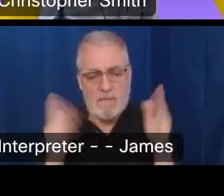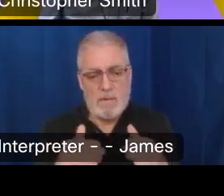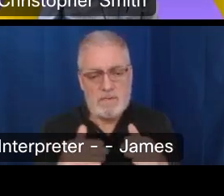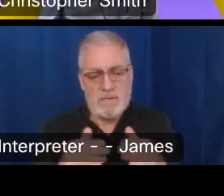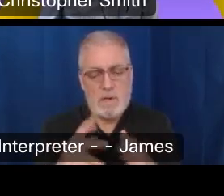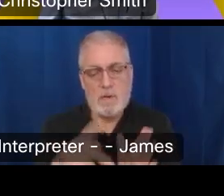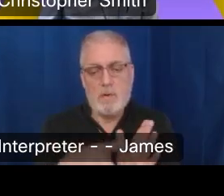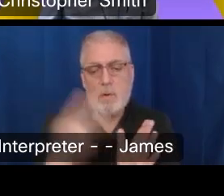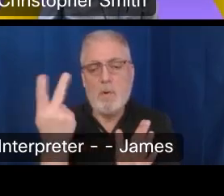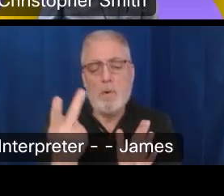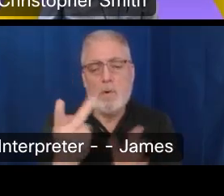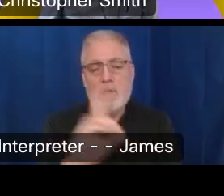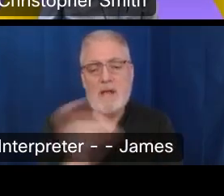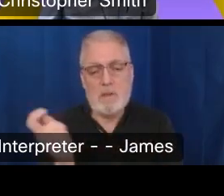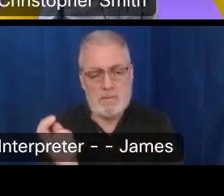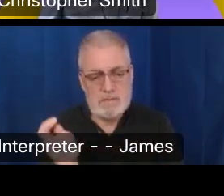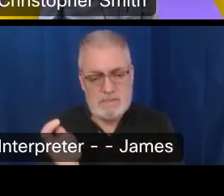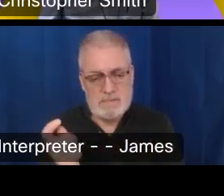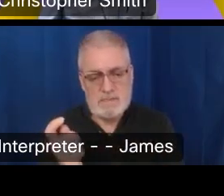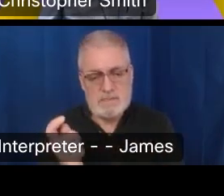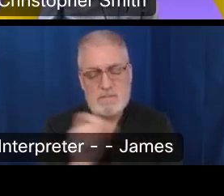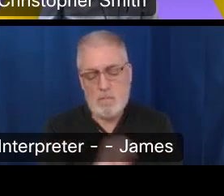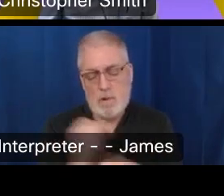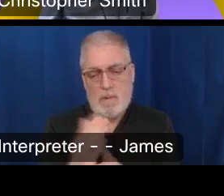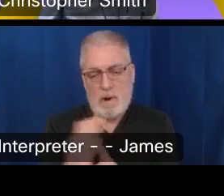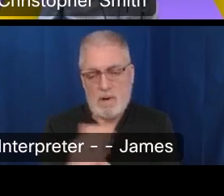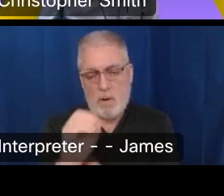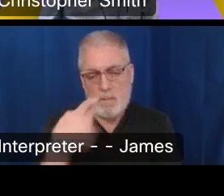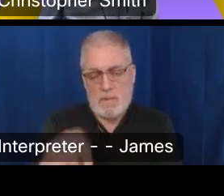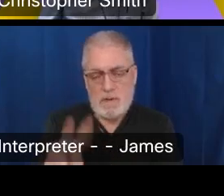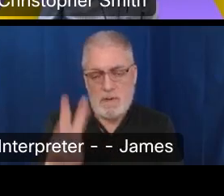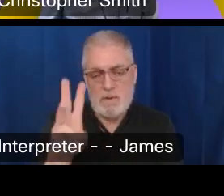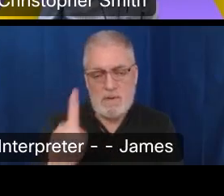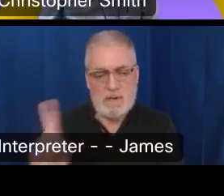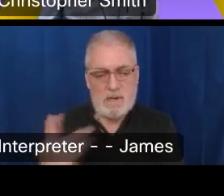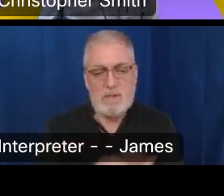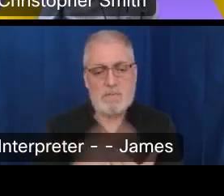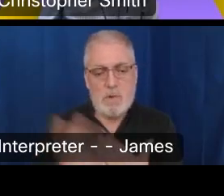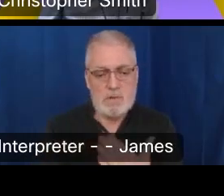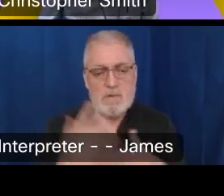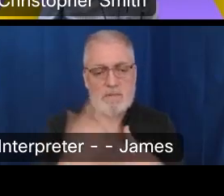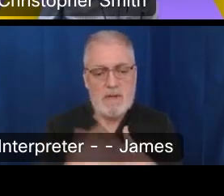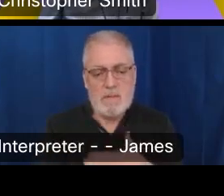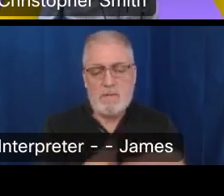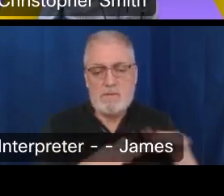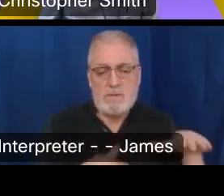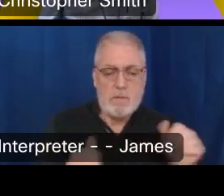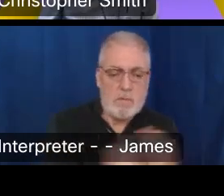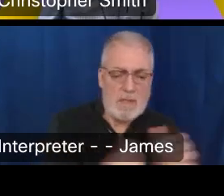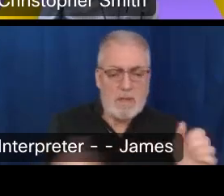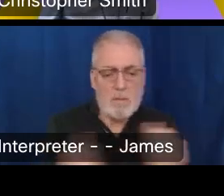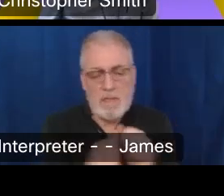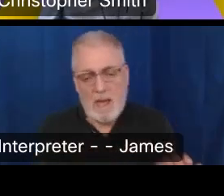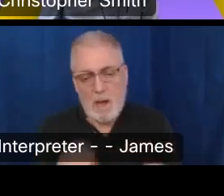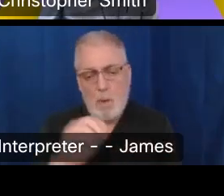diagnosed children in partnership with OPWDD. These programs are available to children with and without